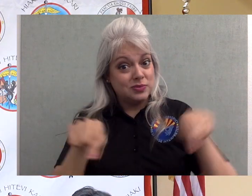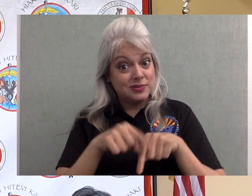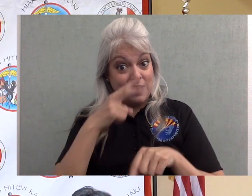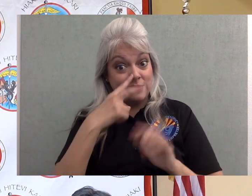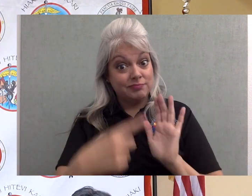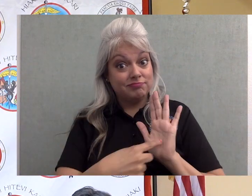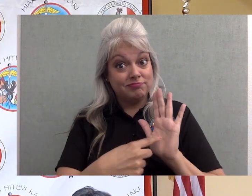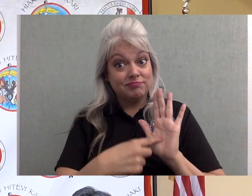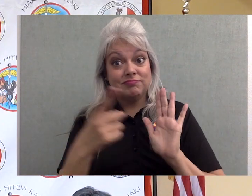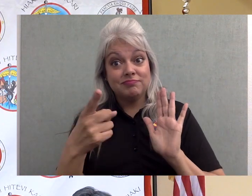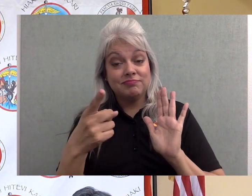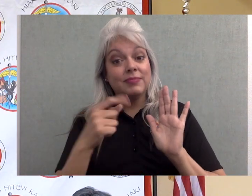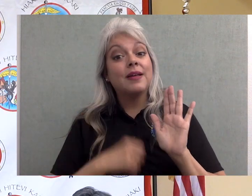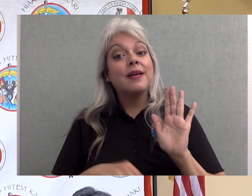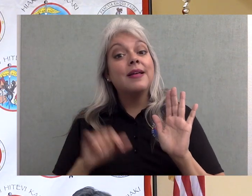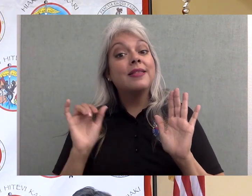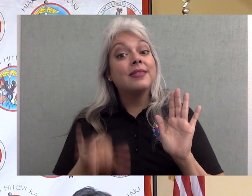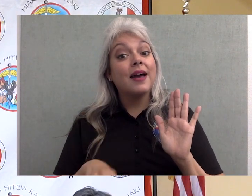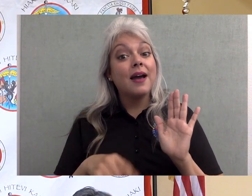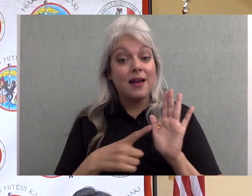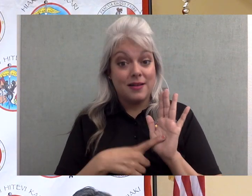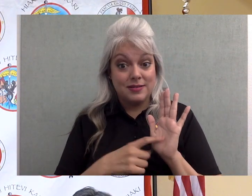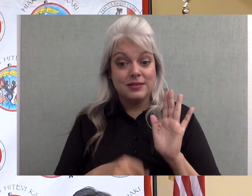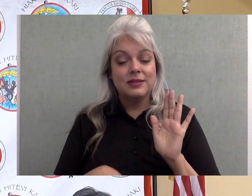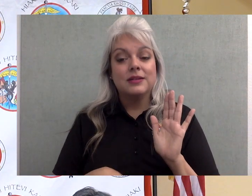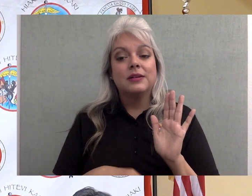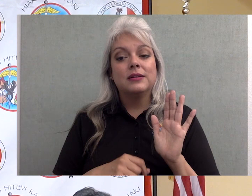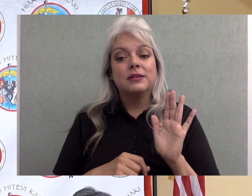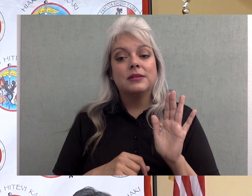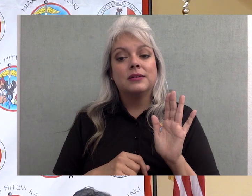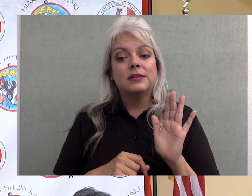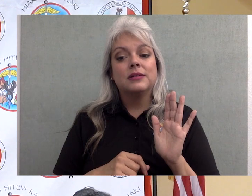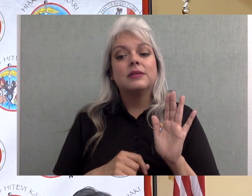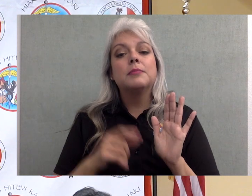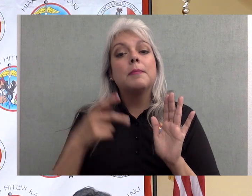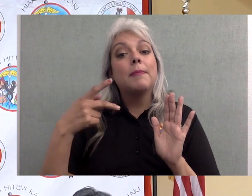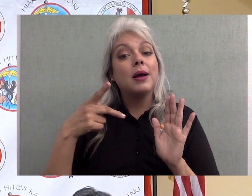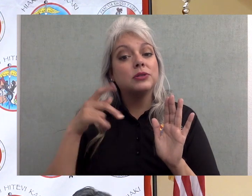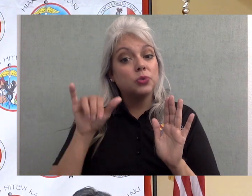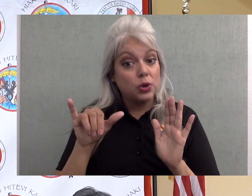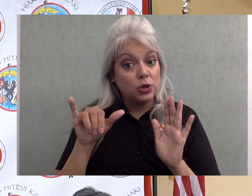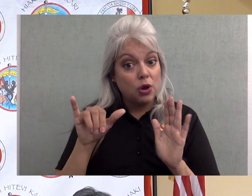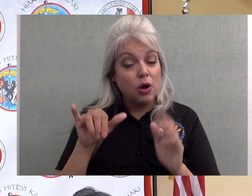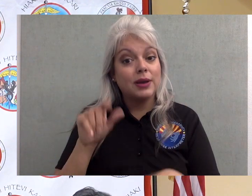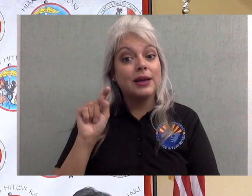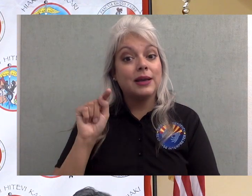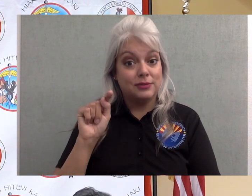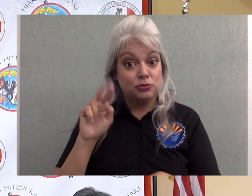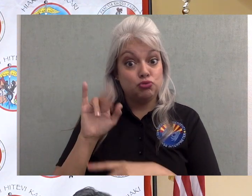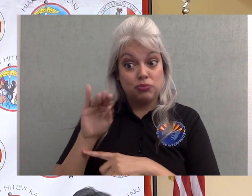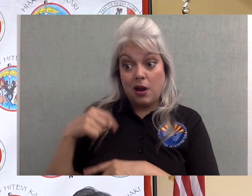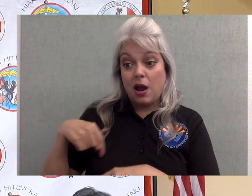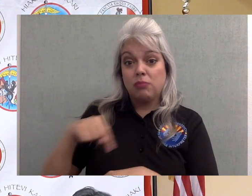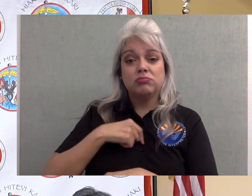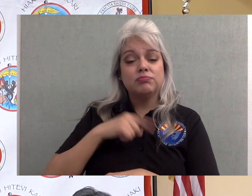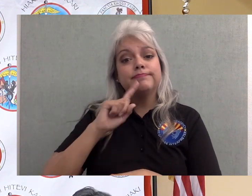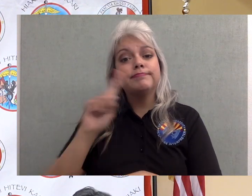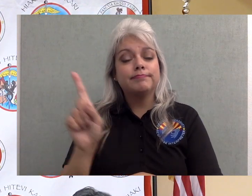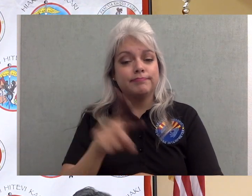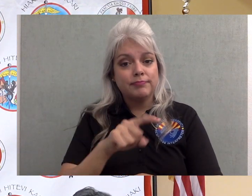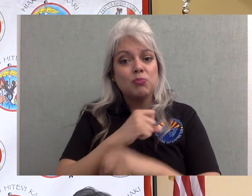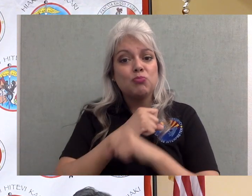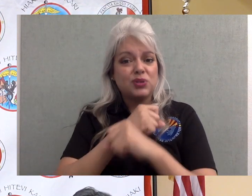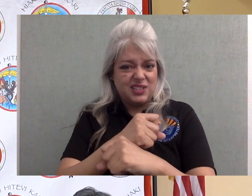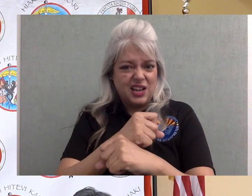you drive into our community that the Bosque Yaqui tribe has enacted a coronavirus protection ordinance in response to